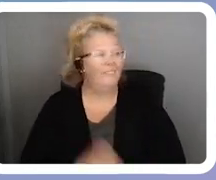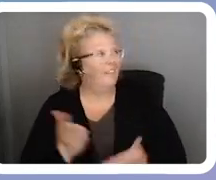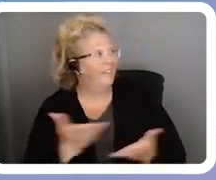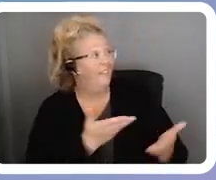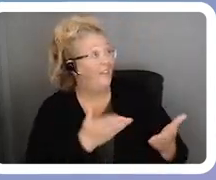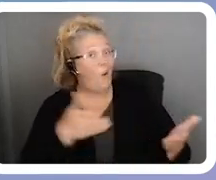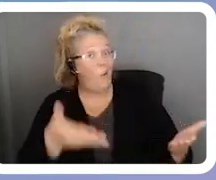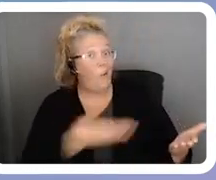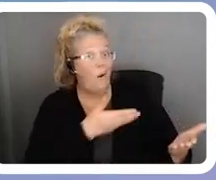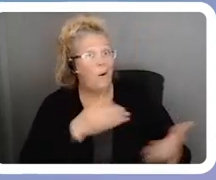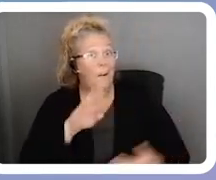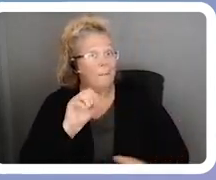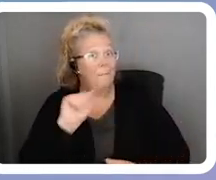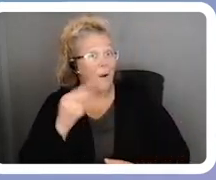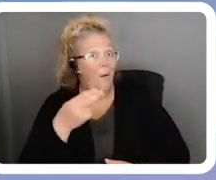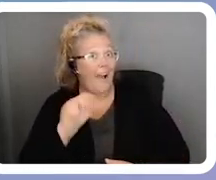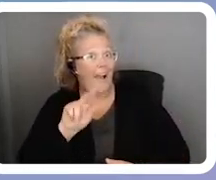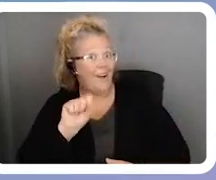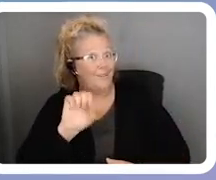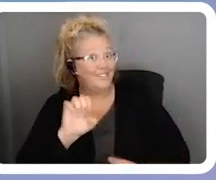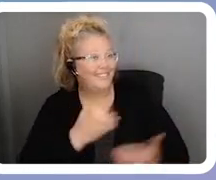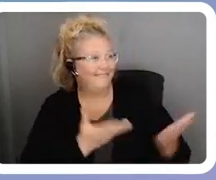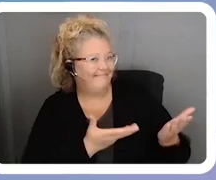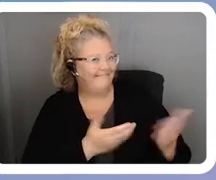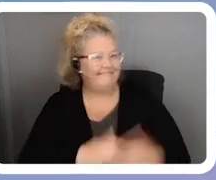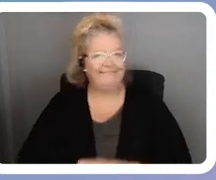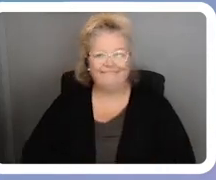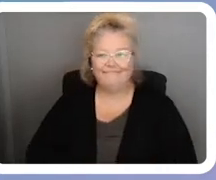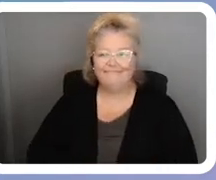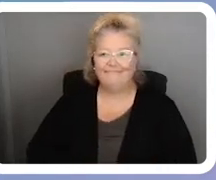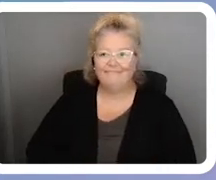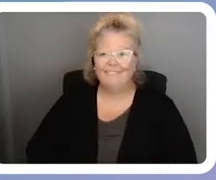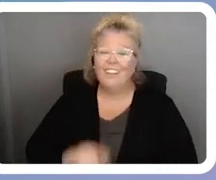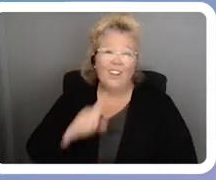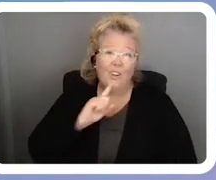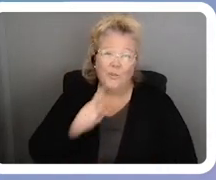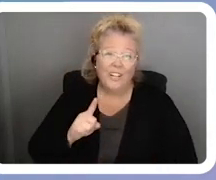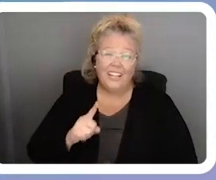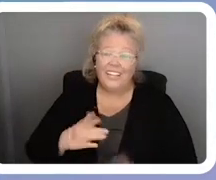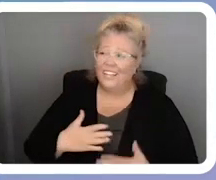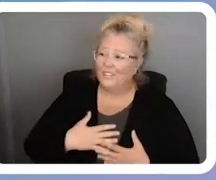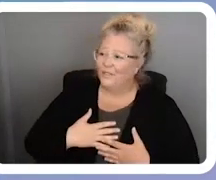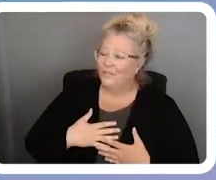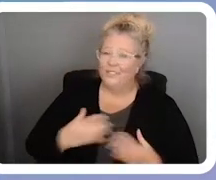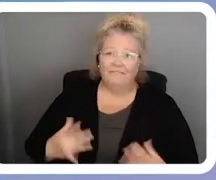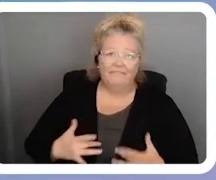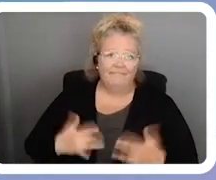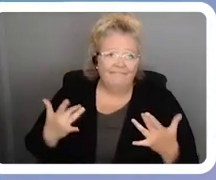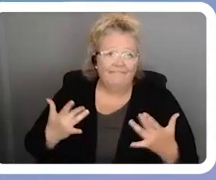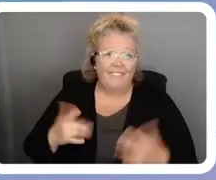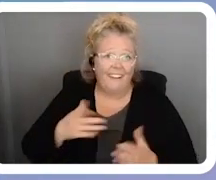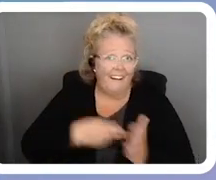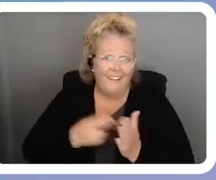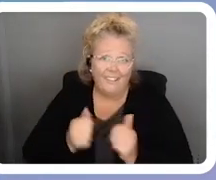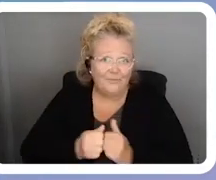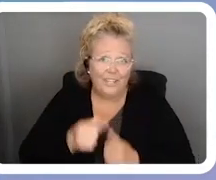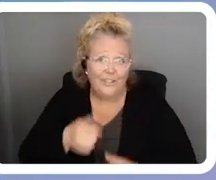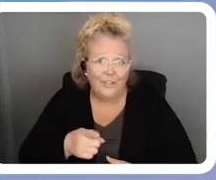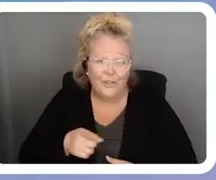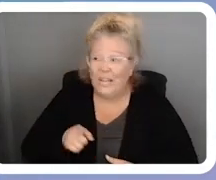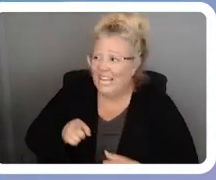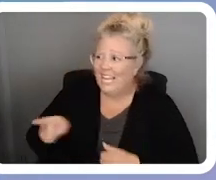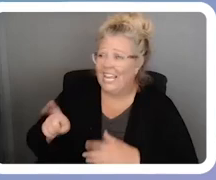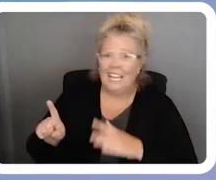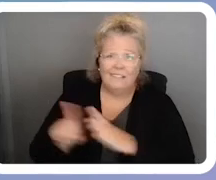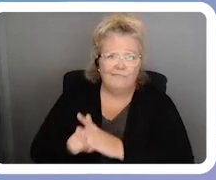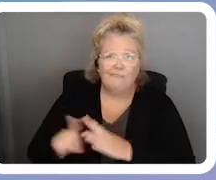Welcome to the Boathouse. Actual joy, to be honest with you. It's refreshing to see someone that's so into work, wants to come to work, doesn't